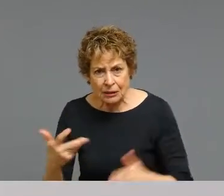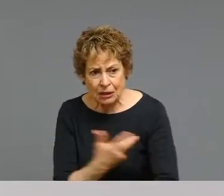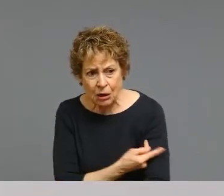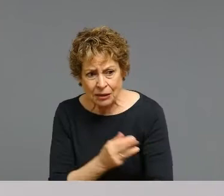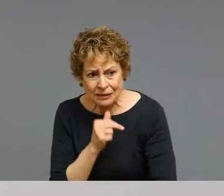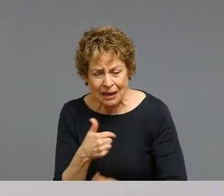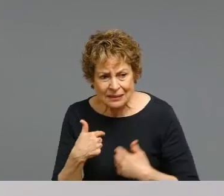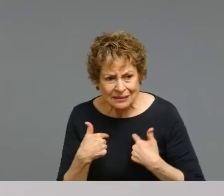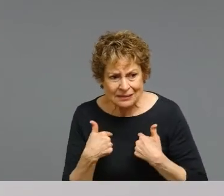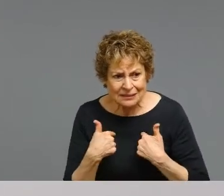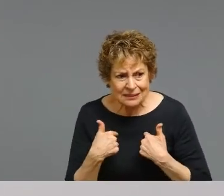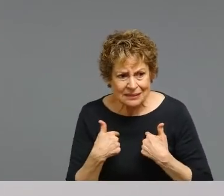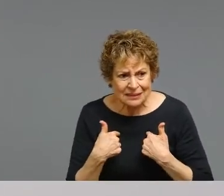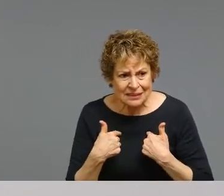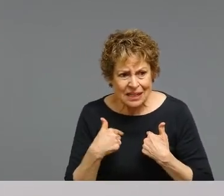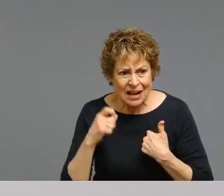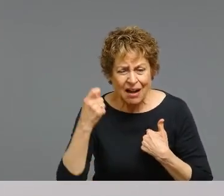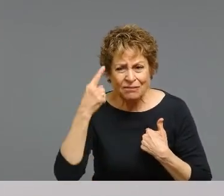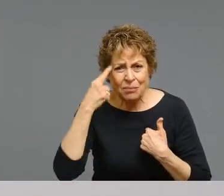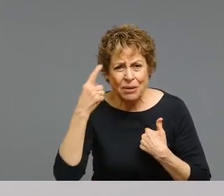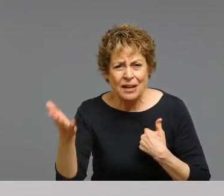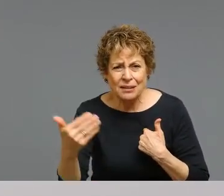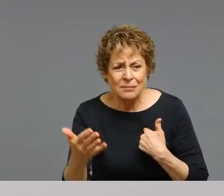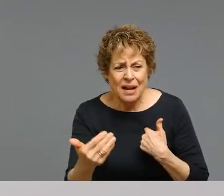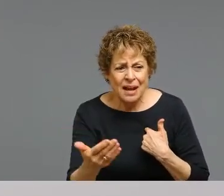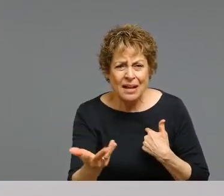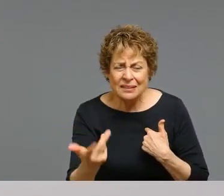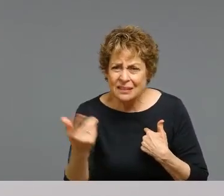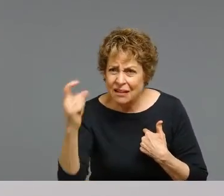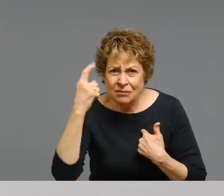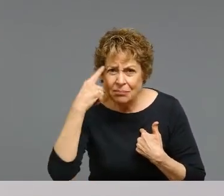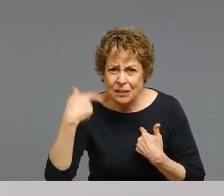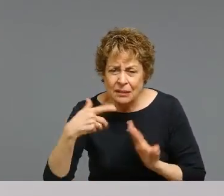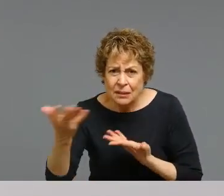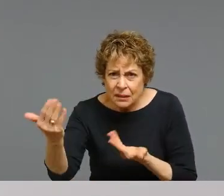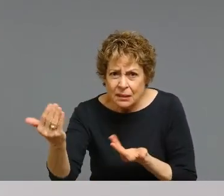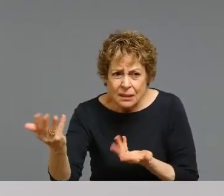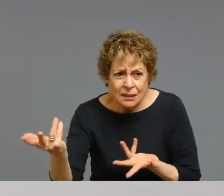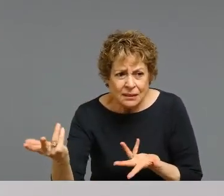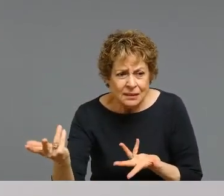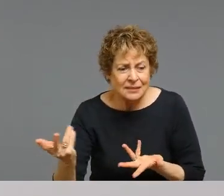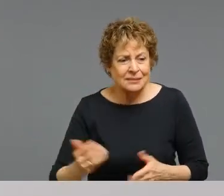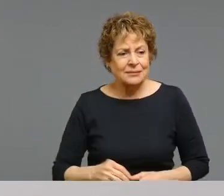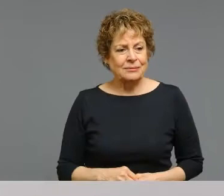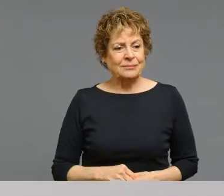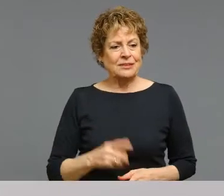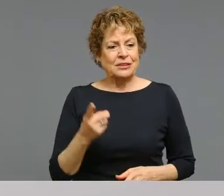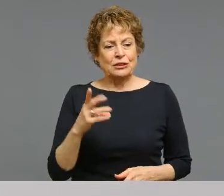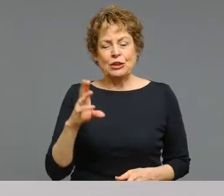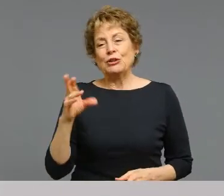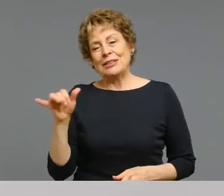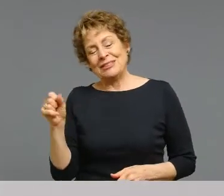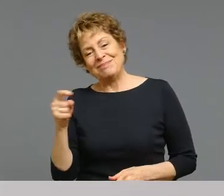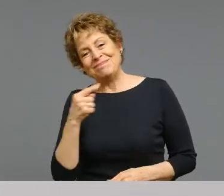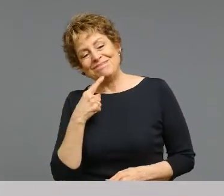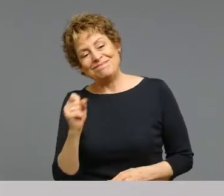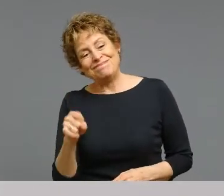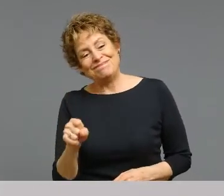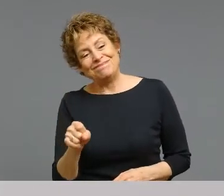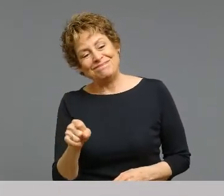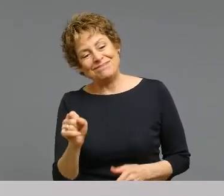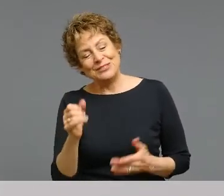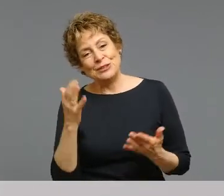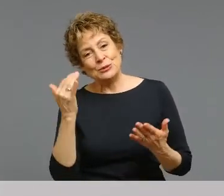And I think that goes back to, why we're trying to provide our healthcare providers with toolkits, with information on how to address some of